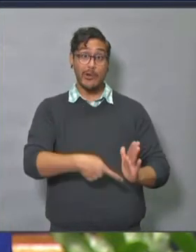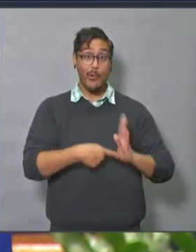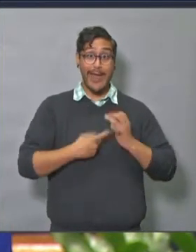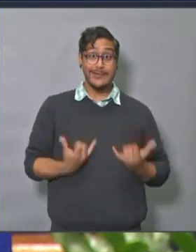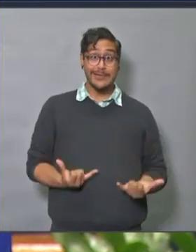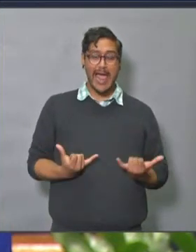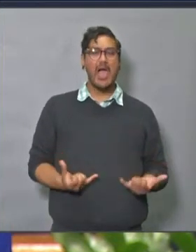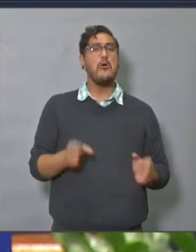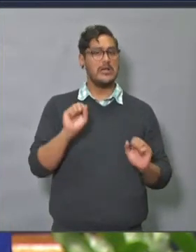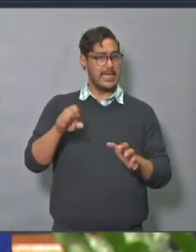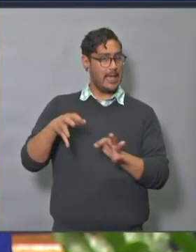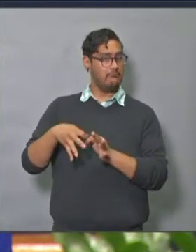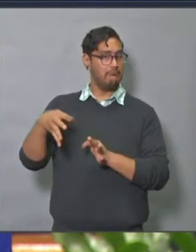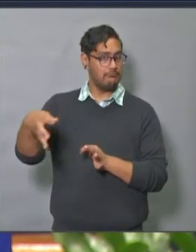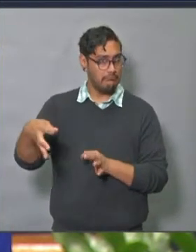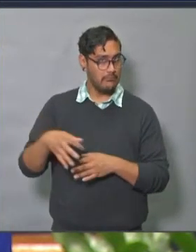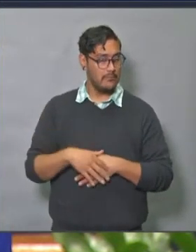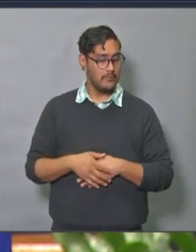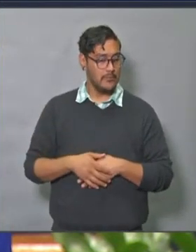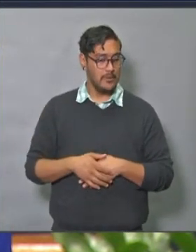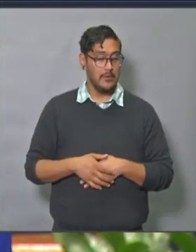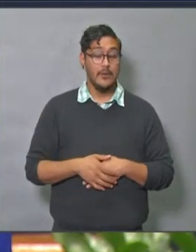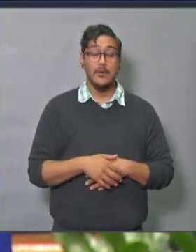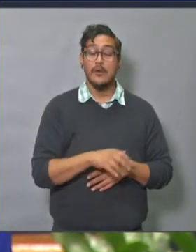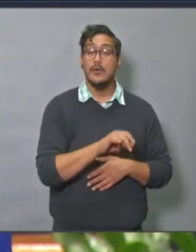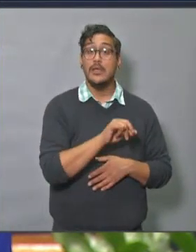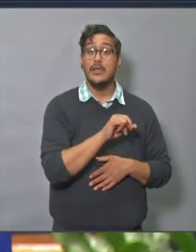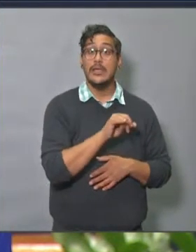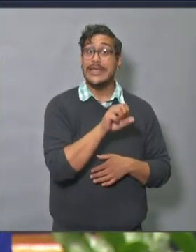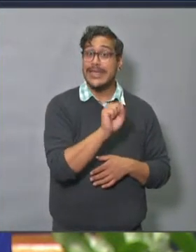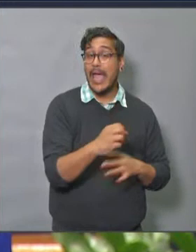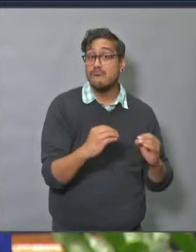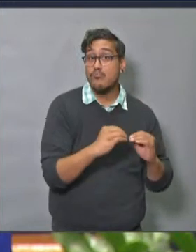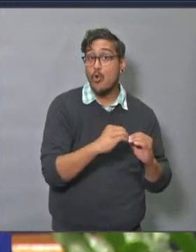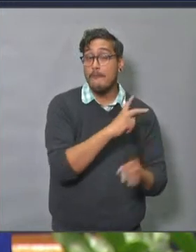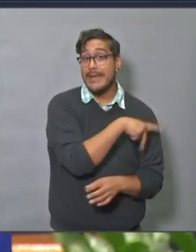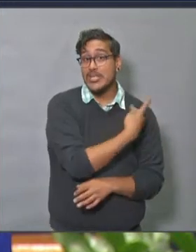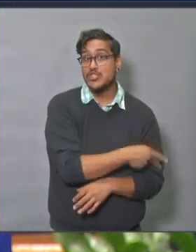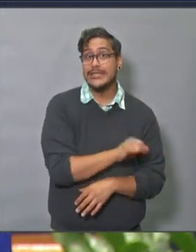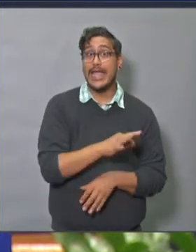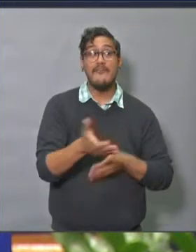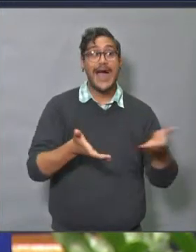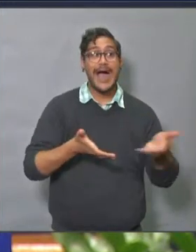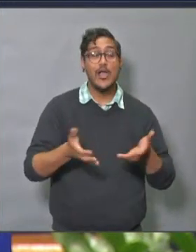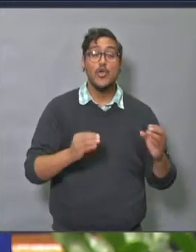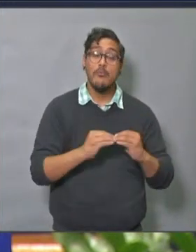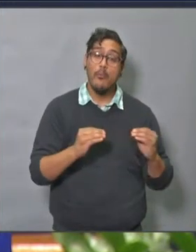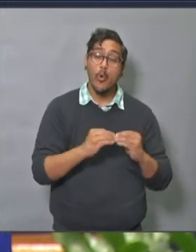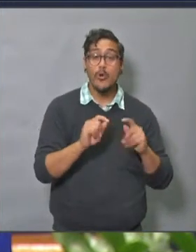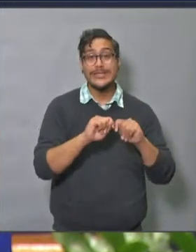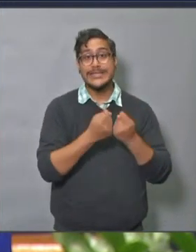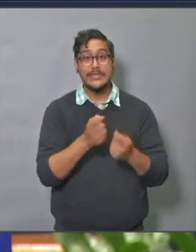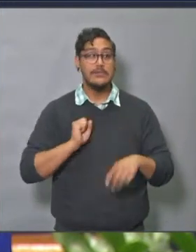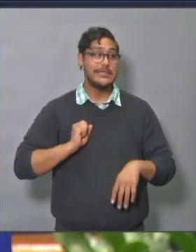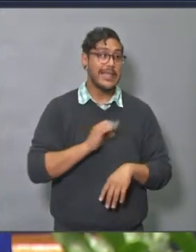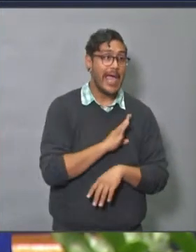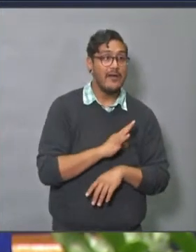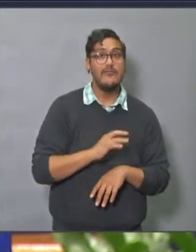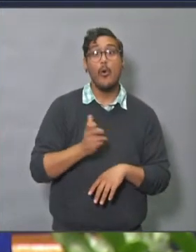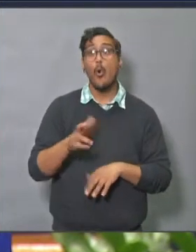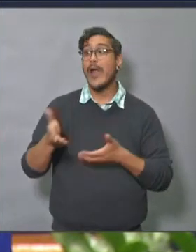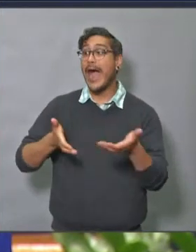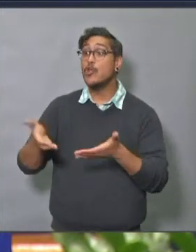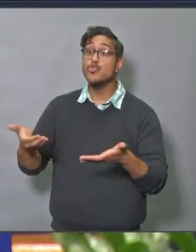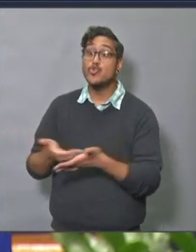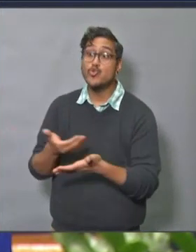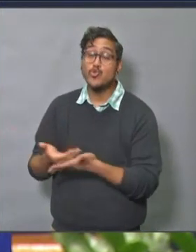room for additional patients by increasing their staffing, shifting more toward team-based staffing models, bringing on new staff